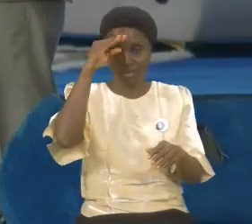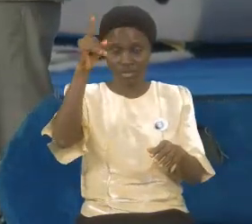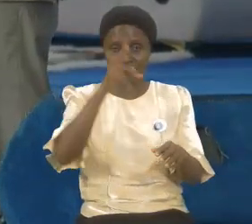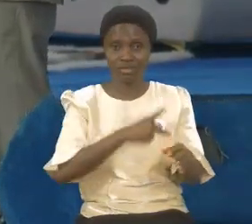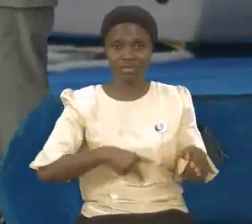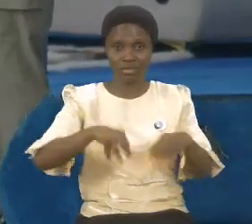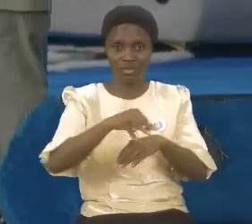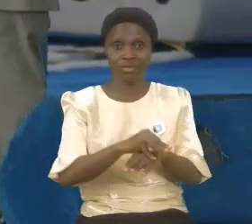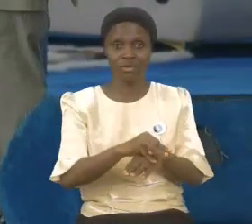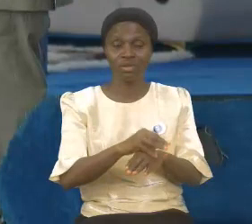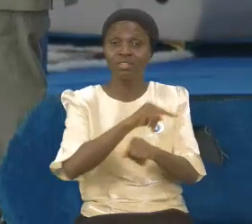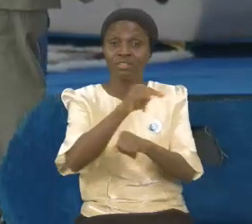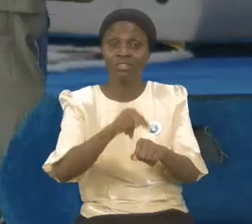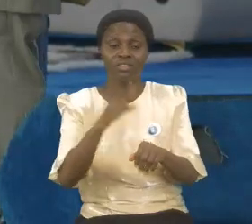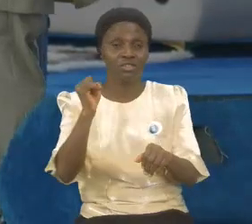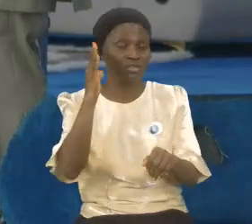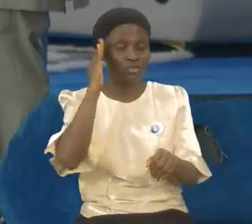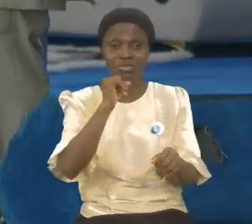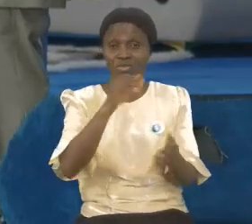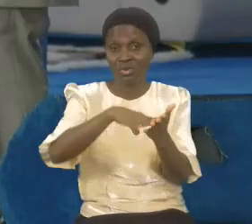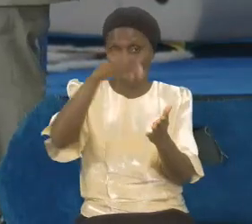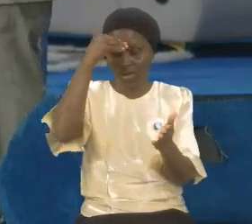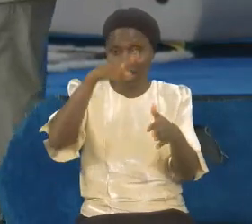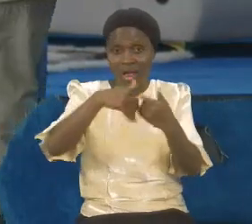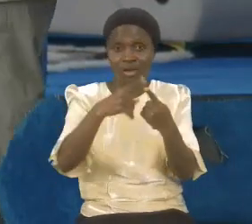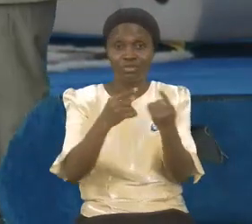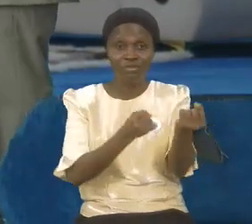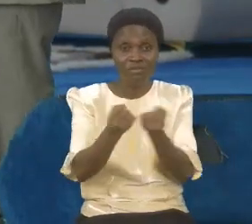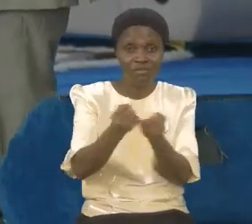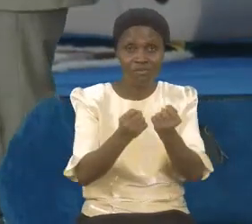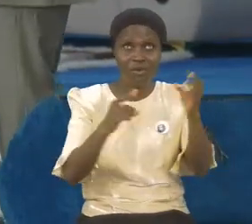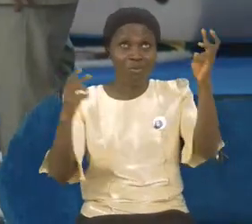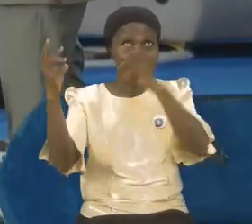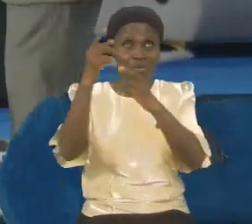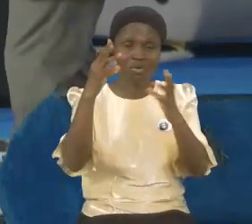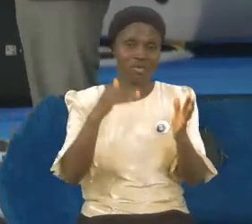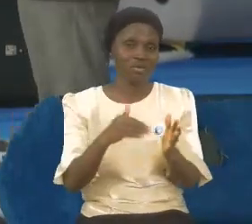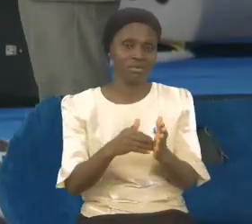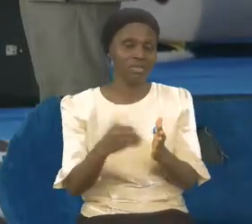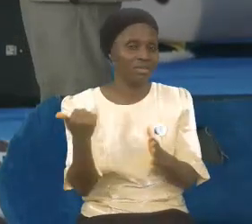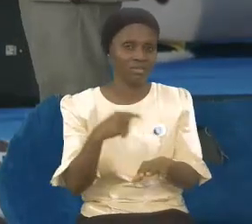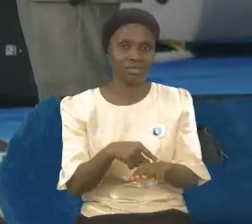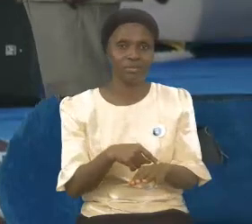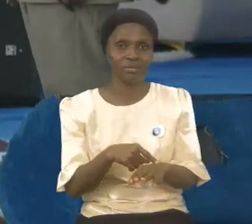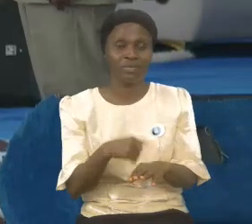war anytime. The nations shall not learn war anytime. The throne and the